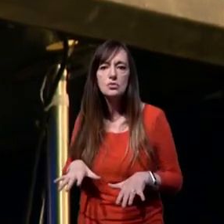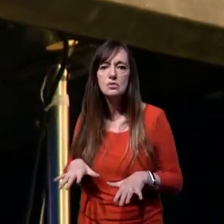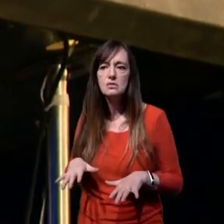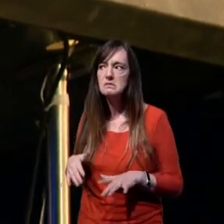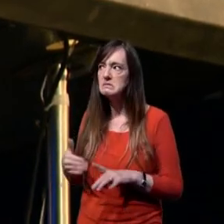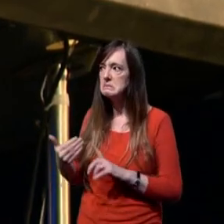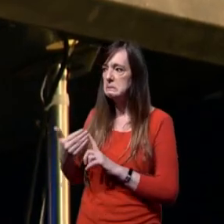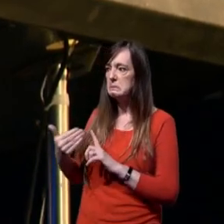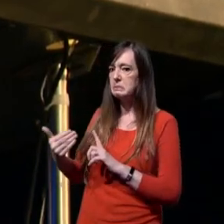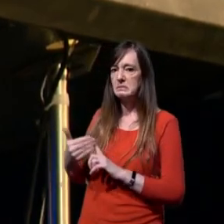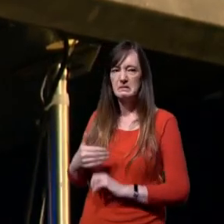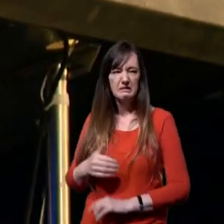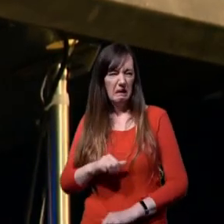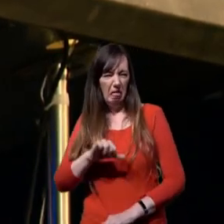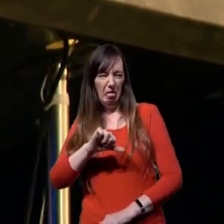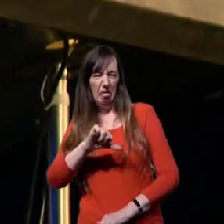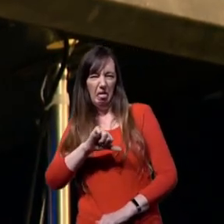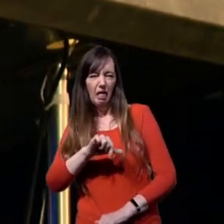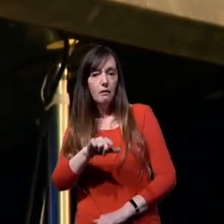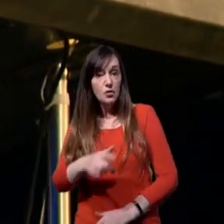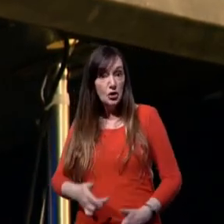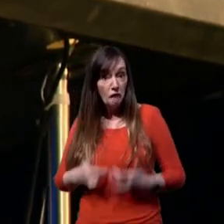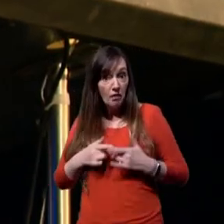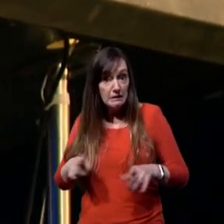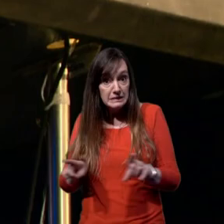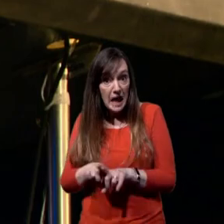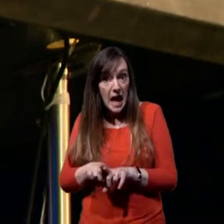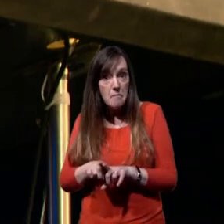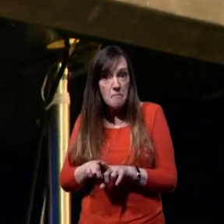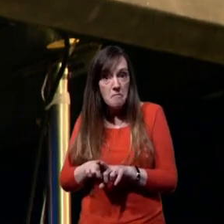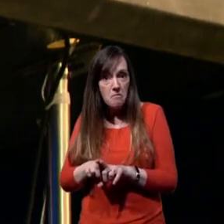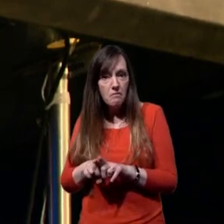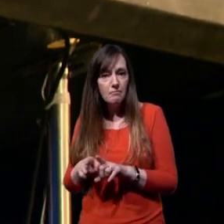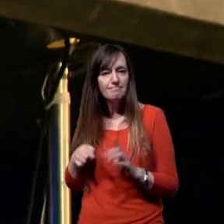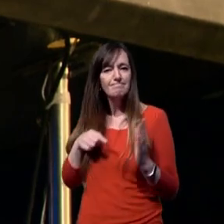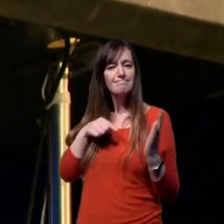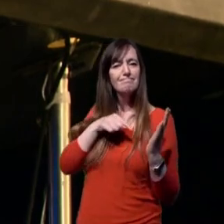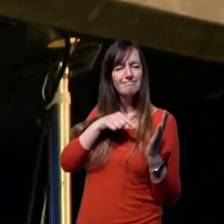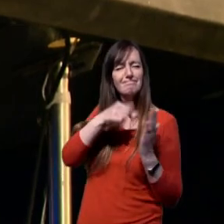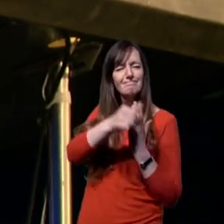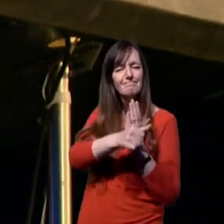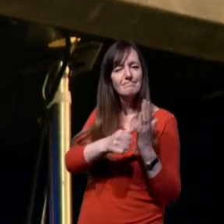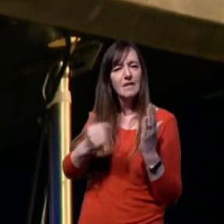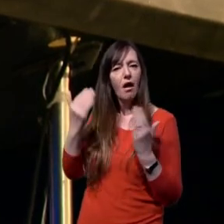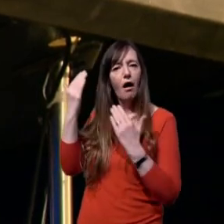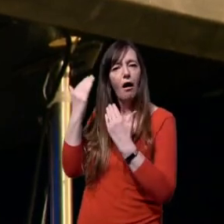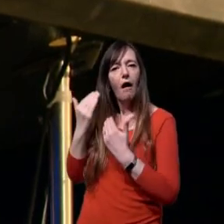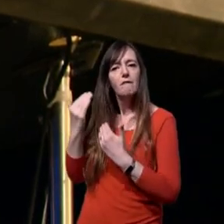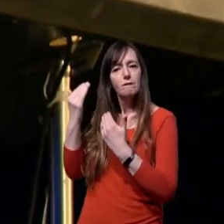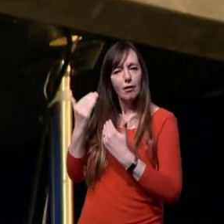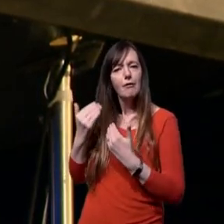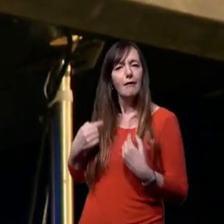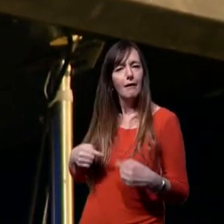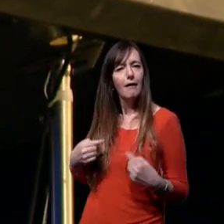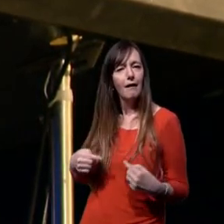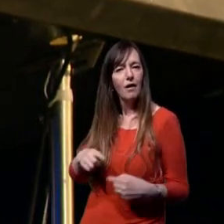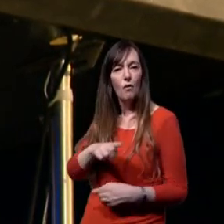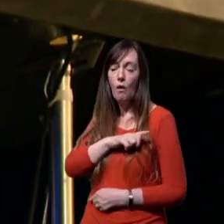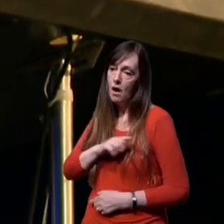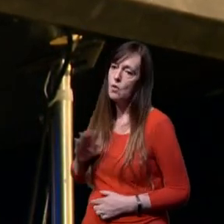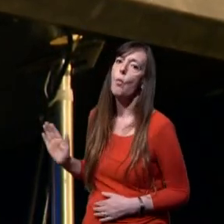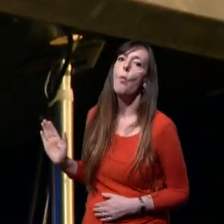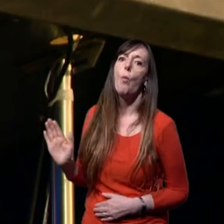ever feel like that, then there is real comfort for you here today. Because one of the reasons that all Christians